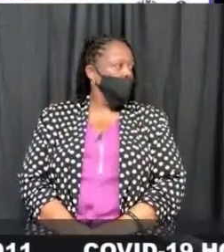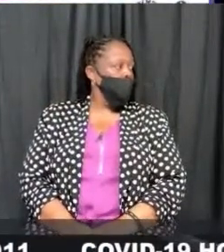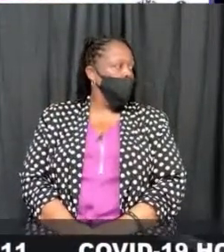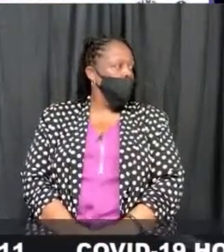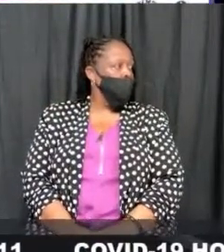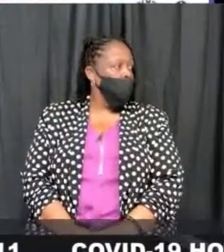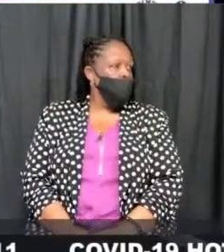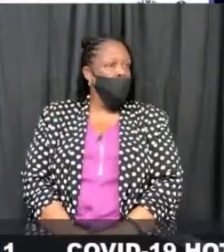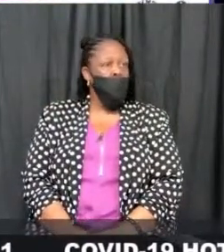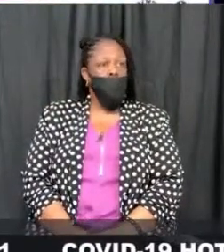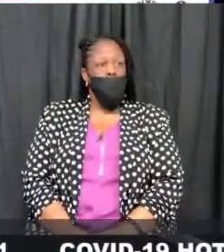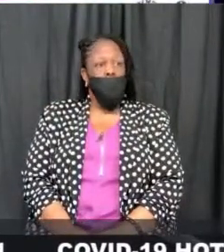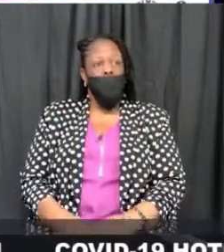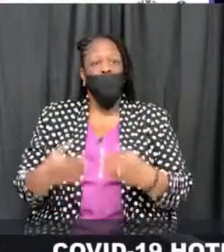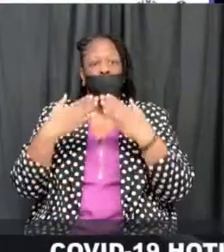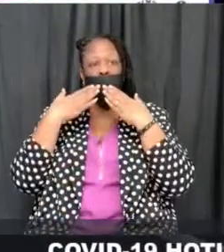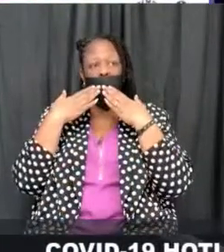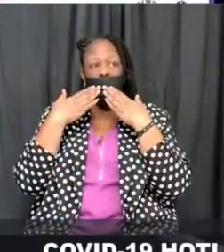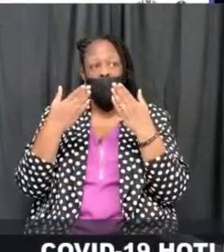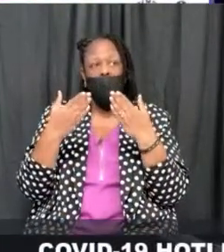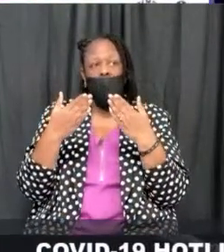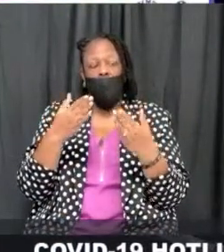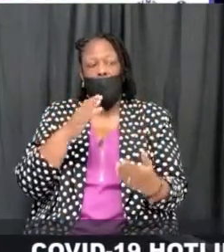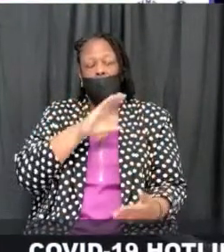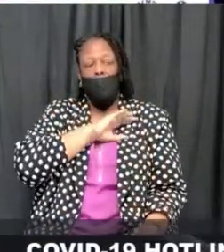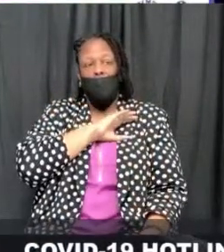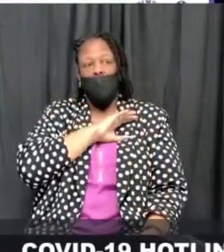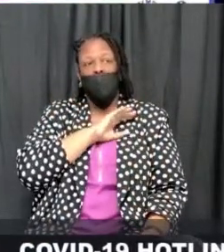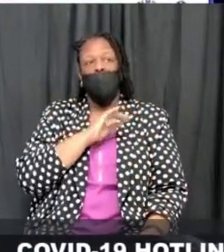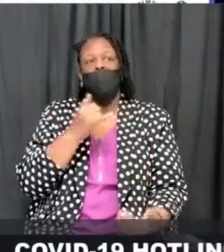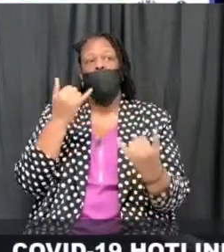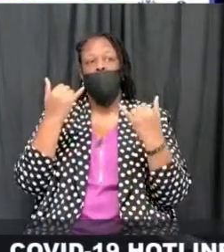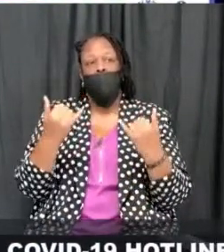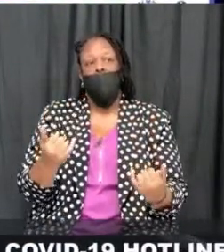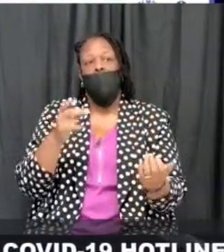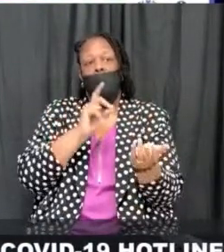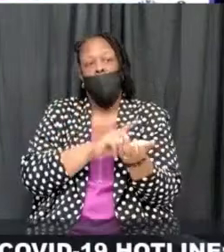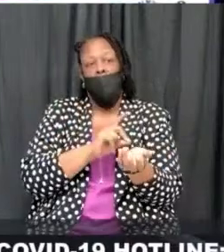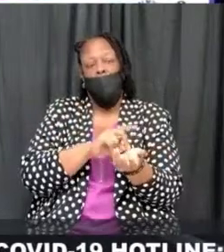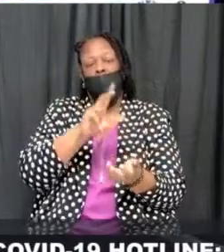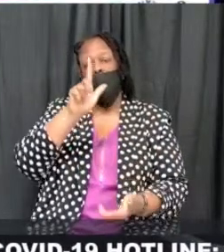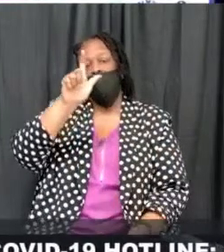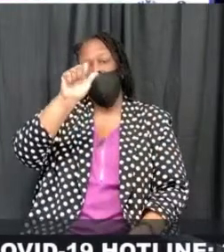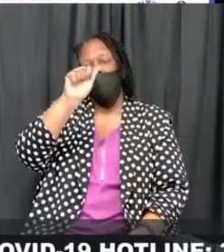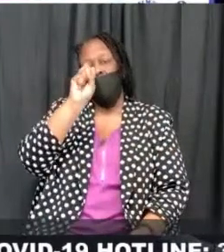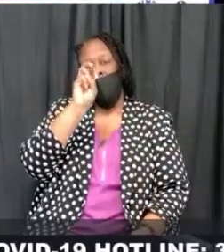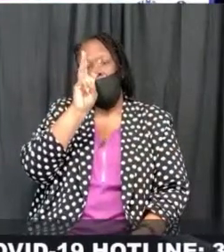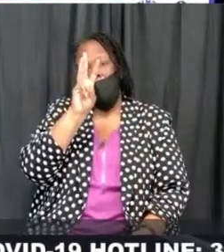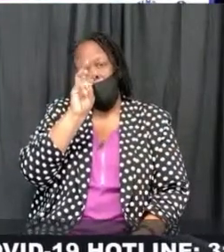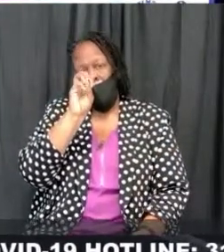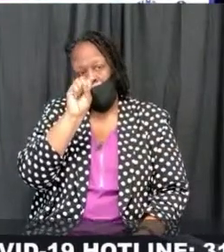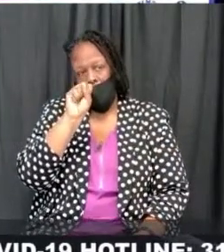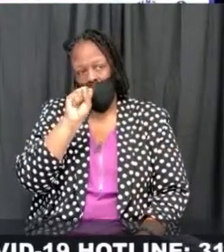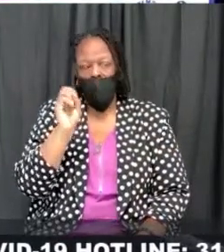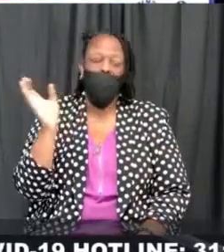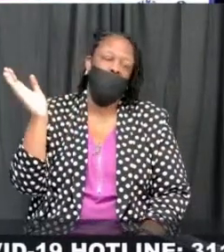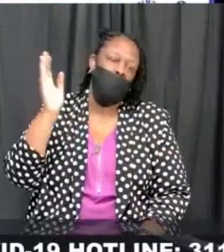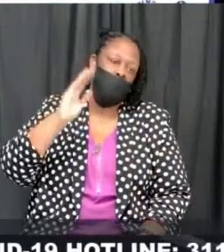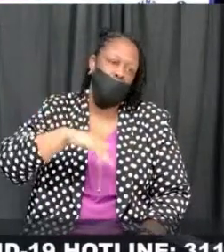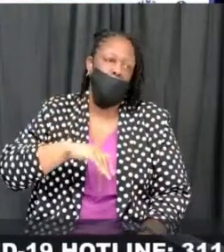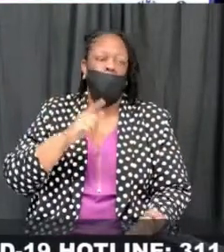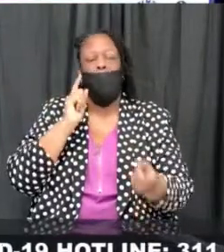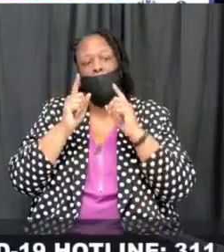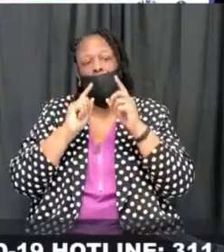Thank you, Superintendent Henry. I now invite Chief Medical Officer Dr. Hazel Laws to give us the